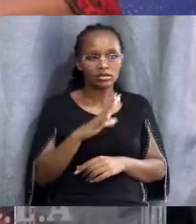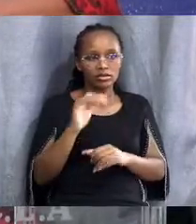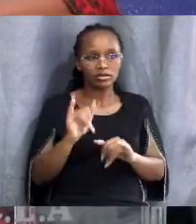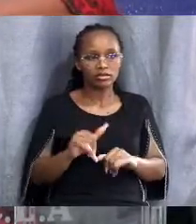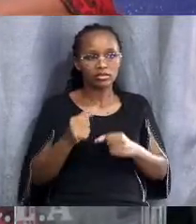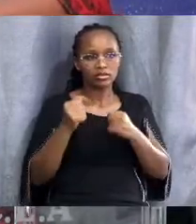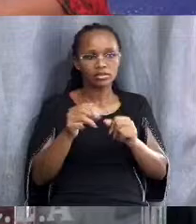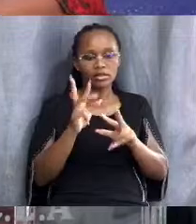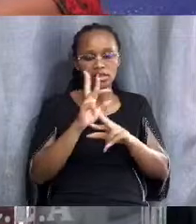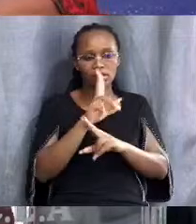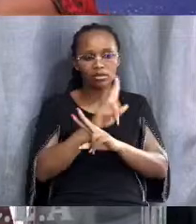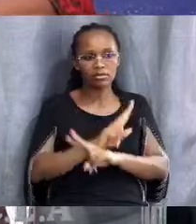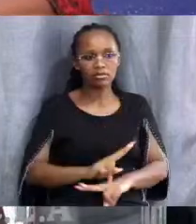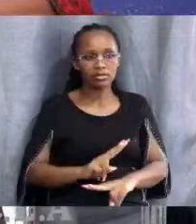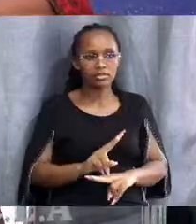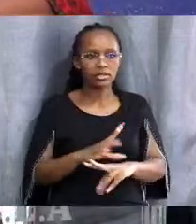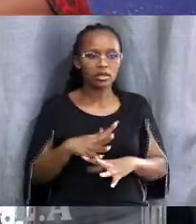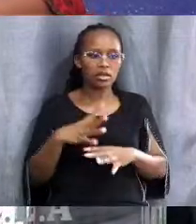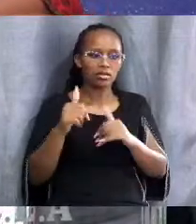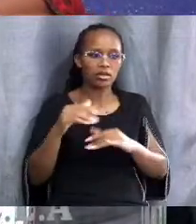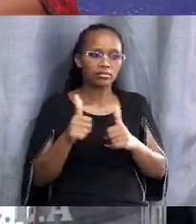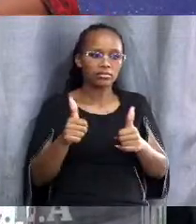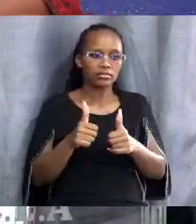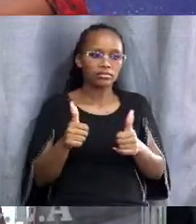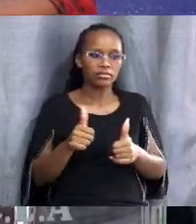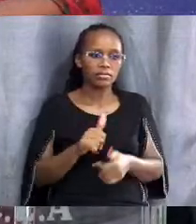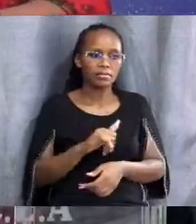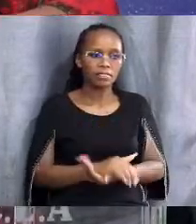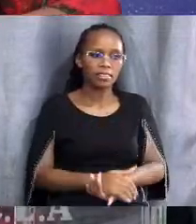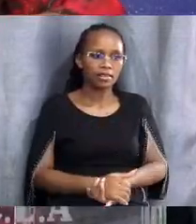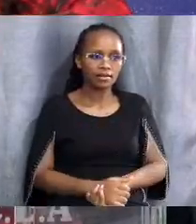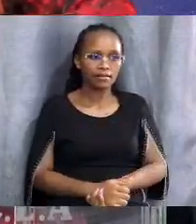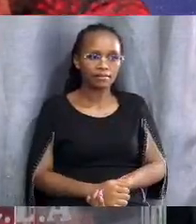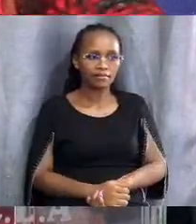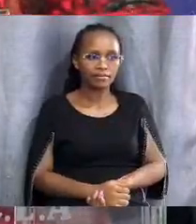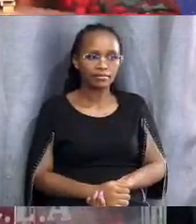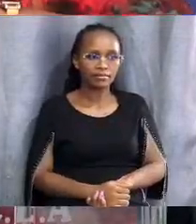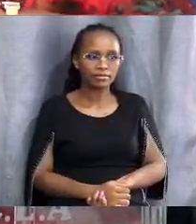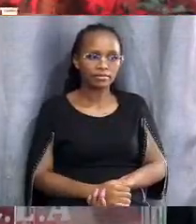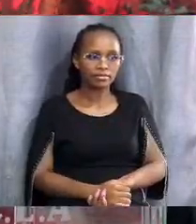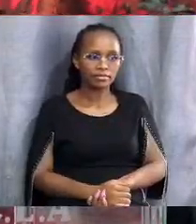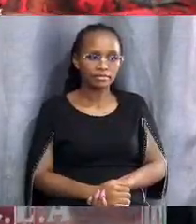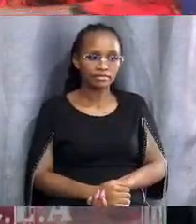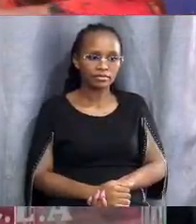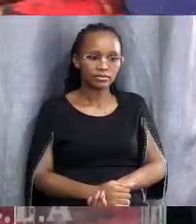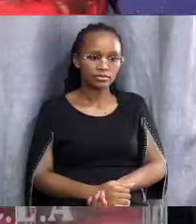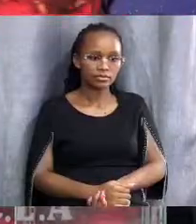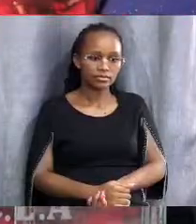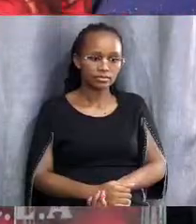May you rest in peace. Farewell, the Jedi boy, Felix. Thank you.